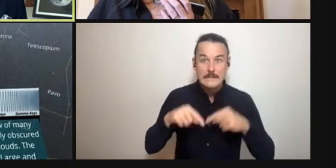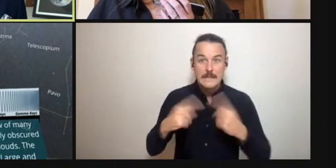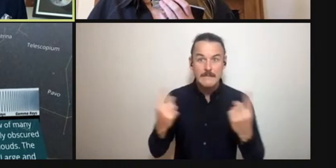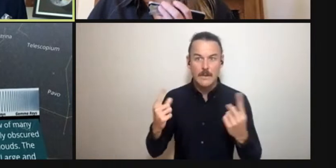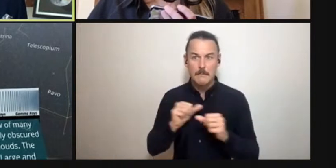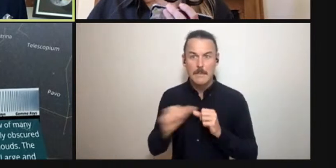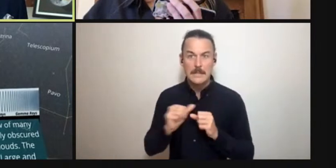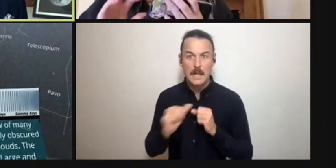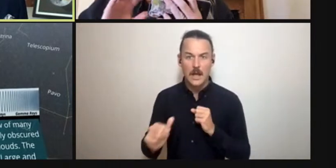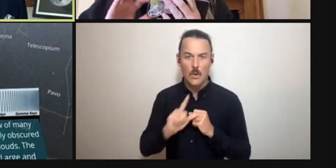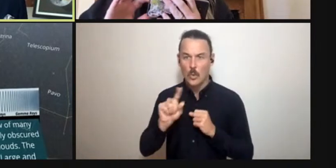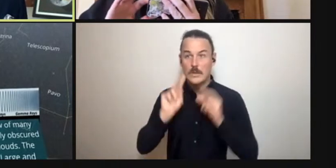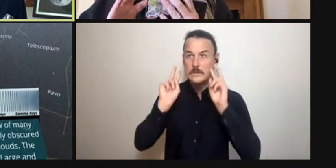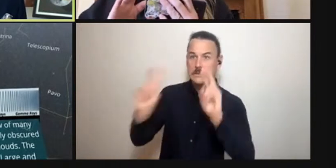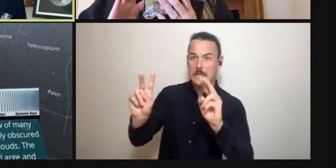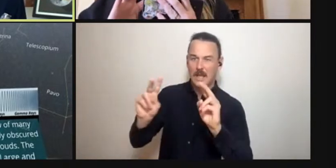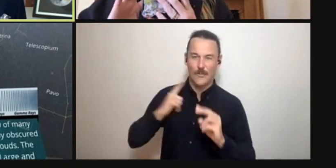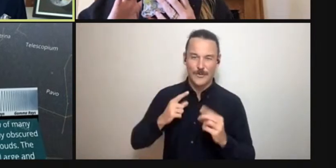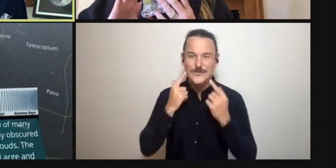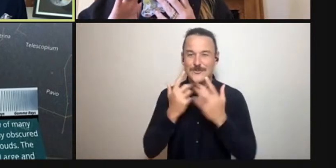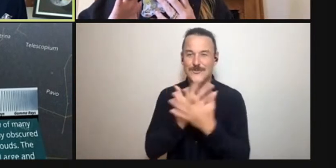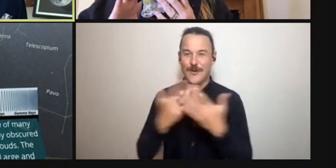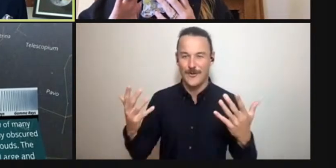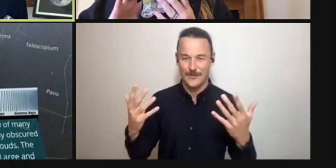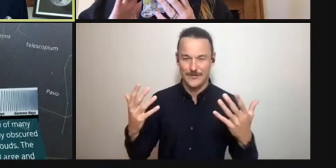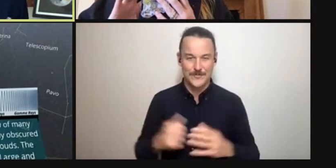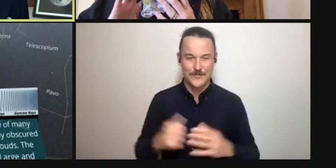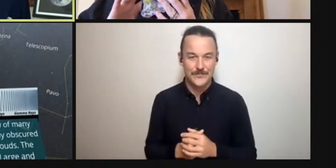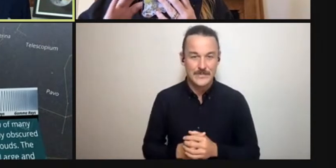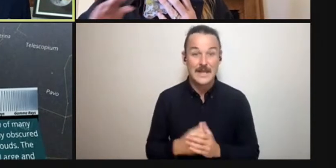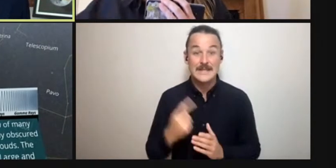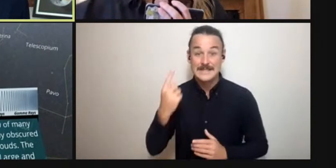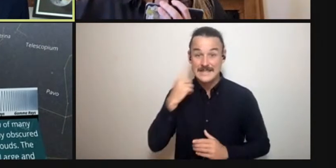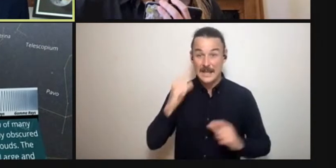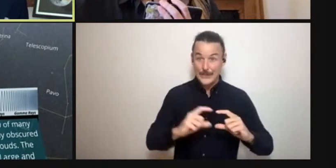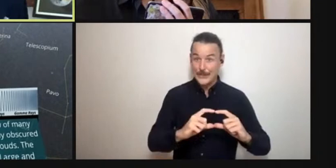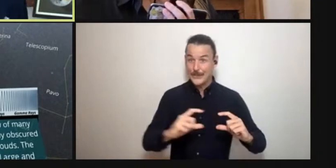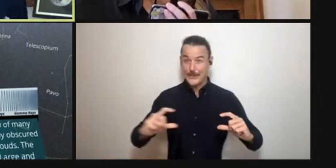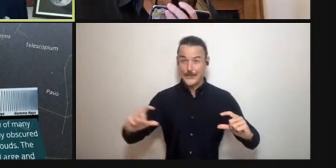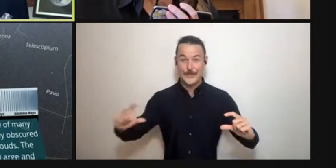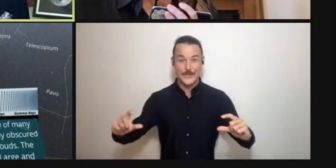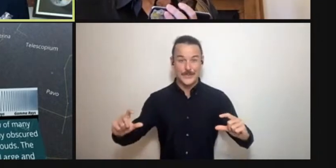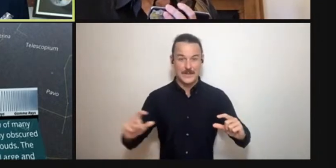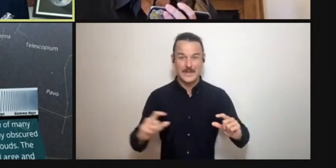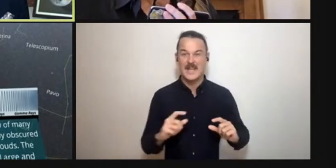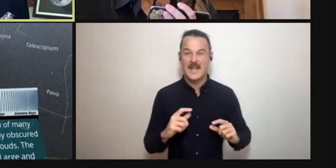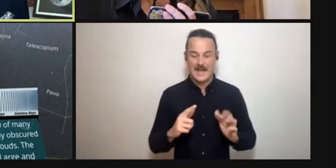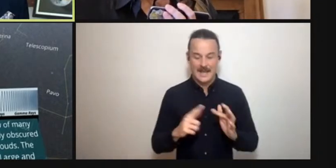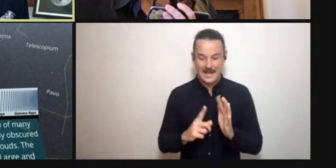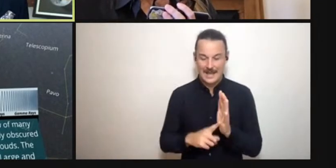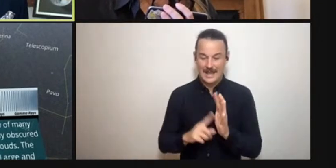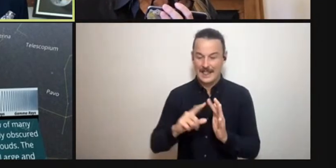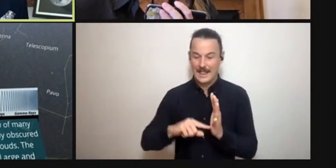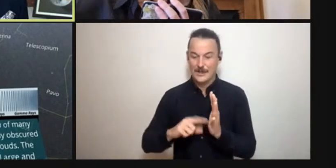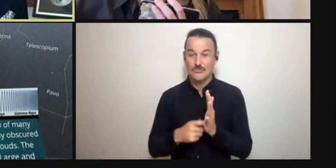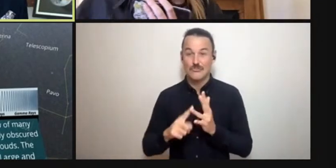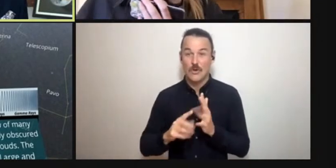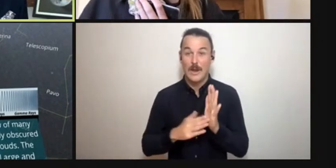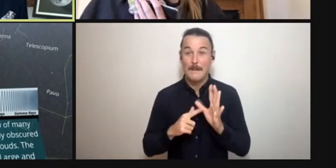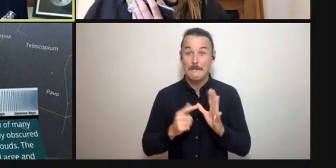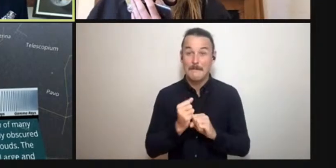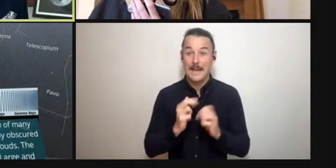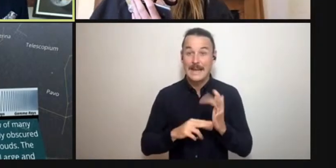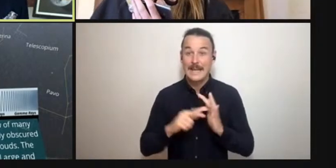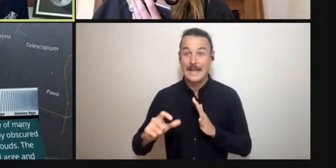This is all the different kinds of light. It's known as the electromagnetic spectrum. It goes from long